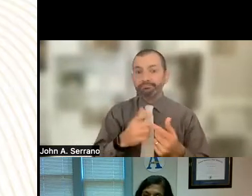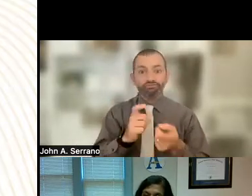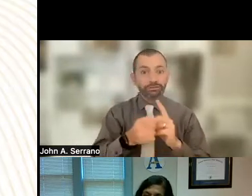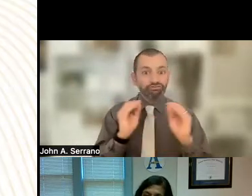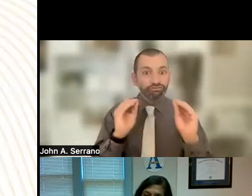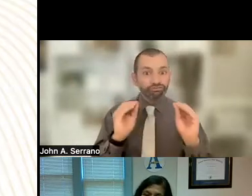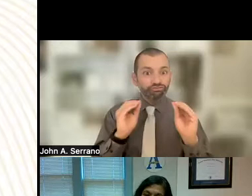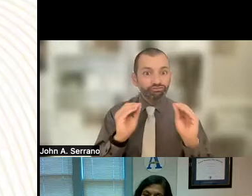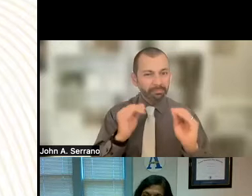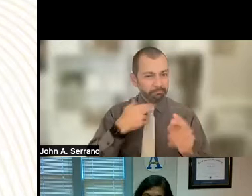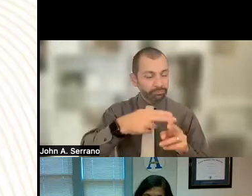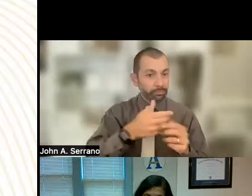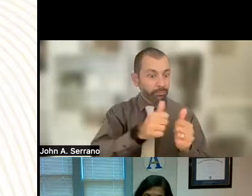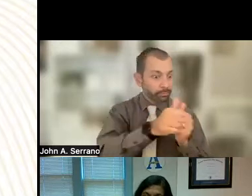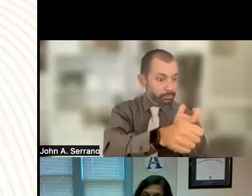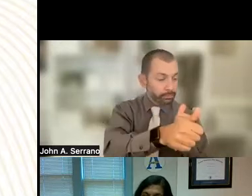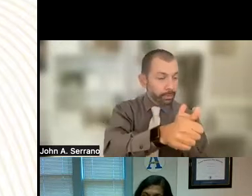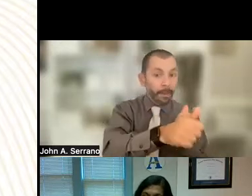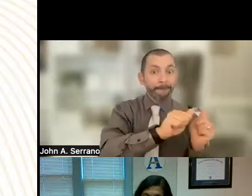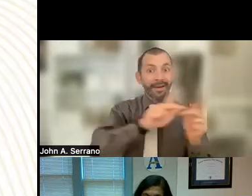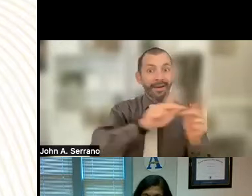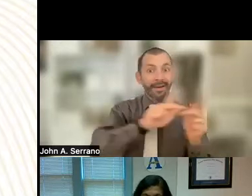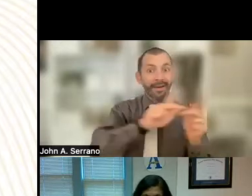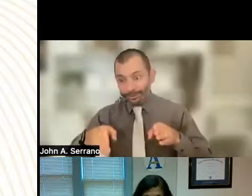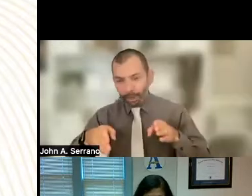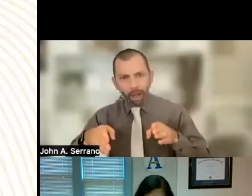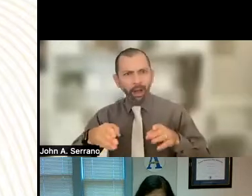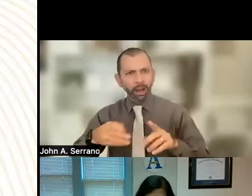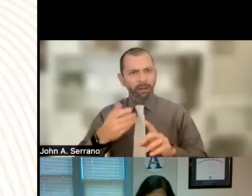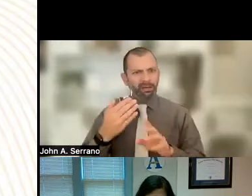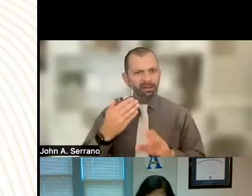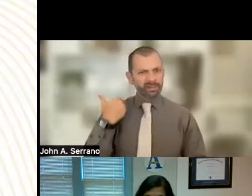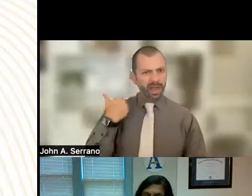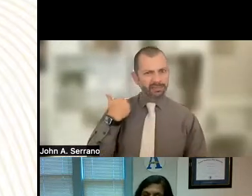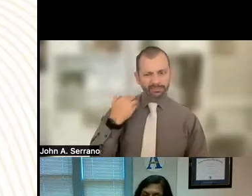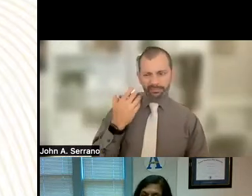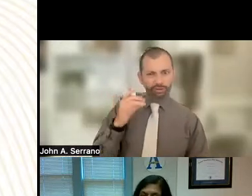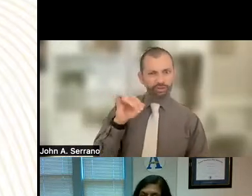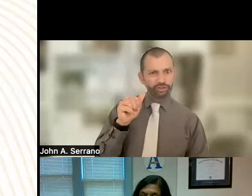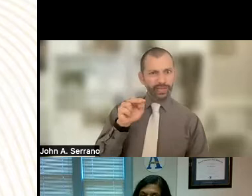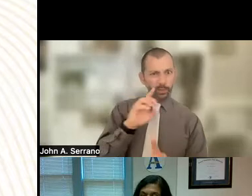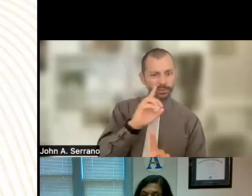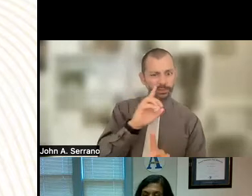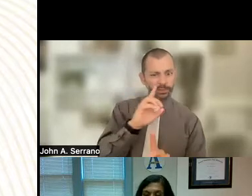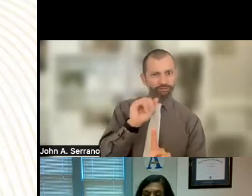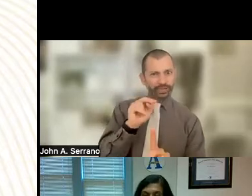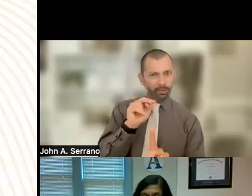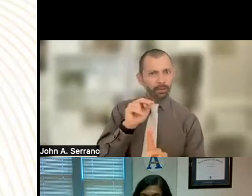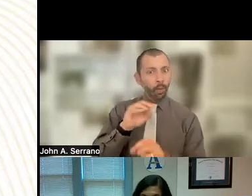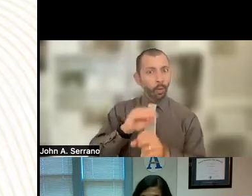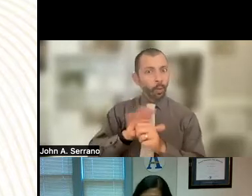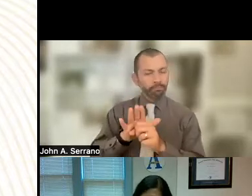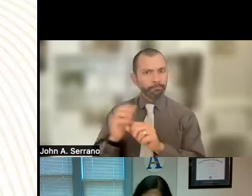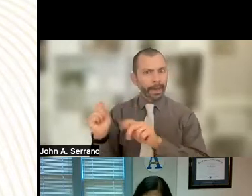picture at home? Does that change anything related to instruction, going to remote instruction and then in-person instruction?